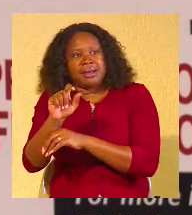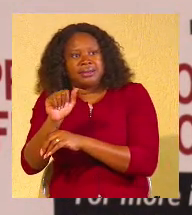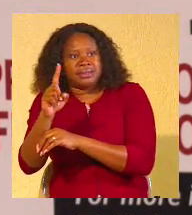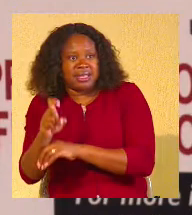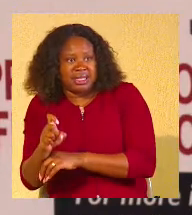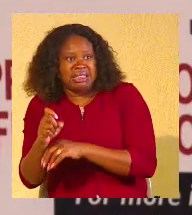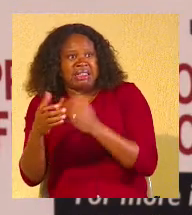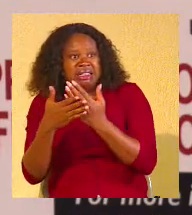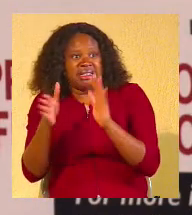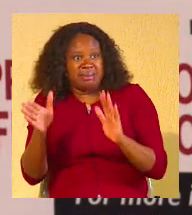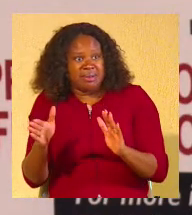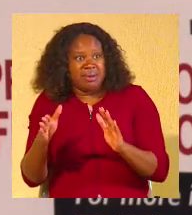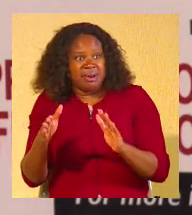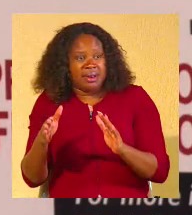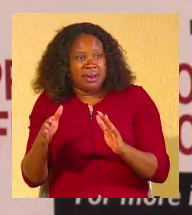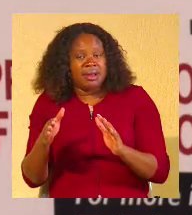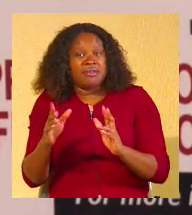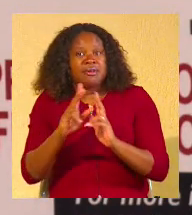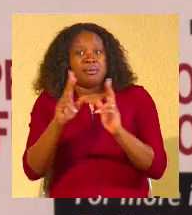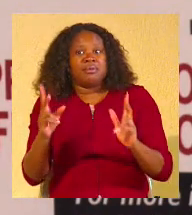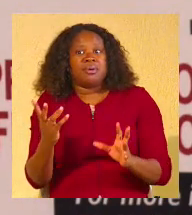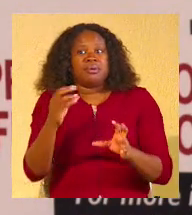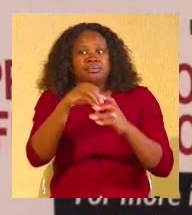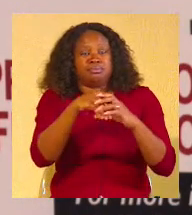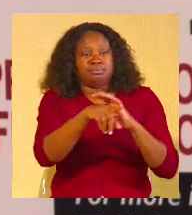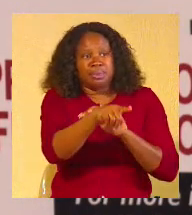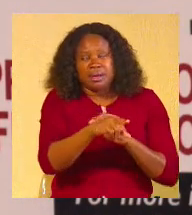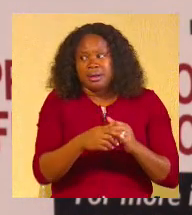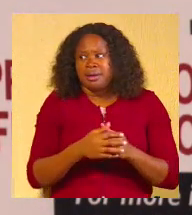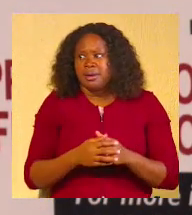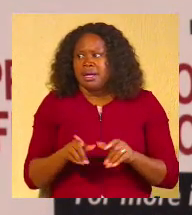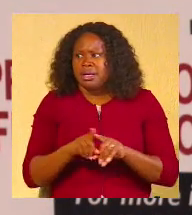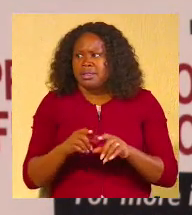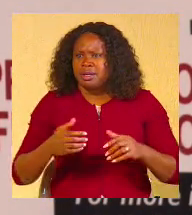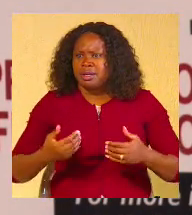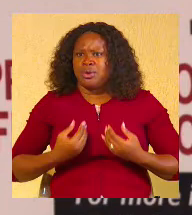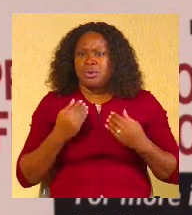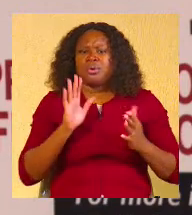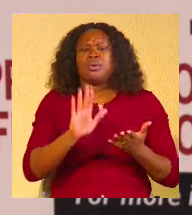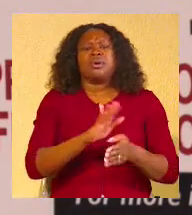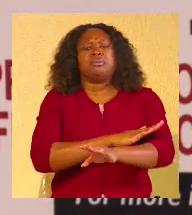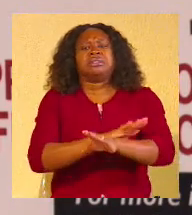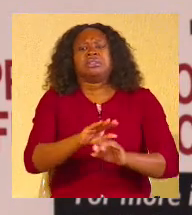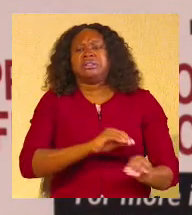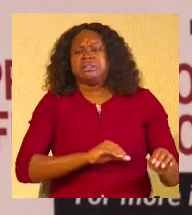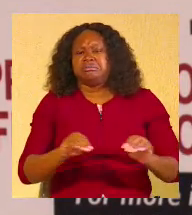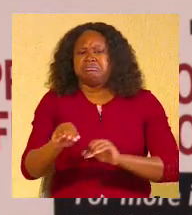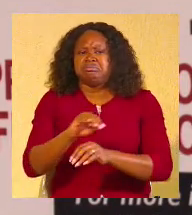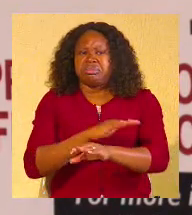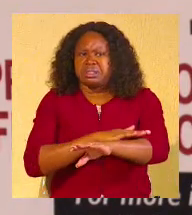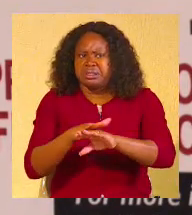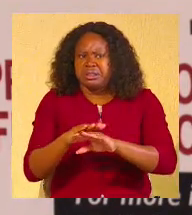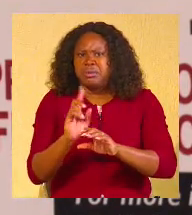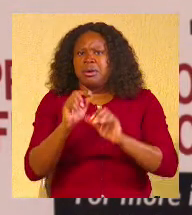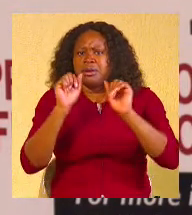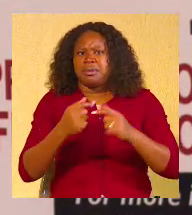quarantine people to be held there. Now, as youth that are roaming around the street, what can we